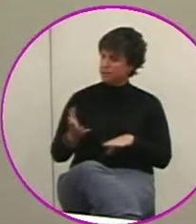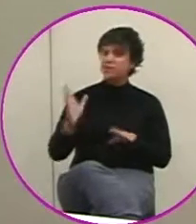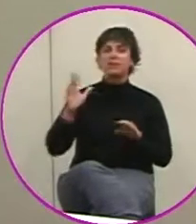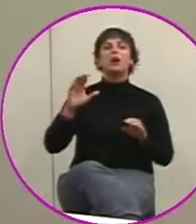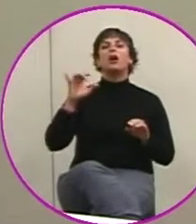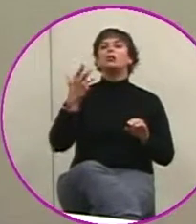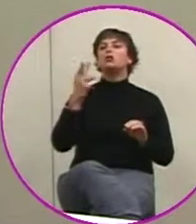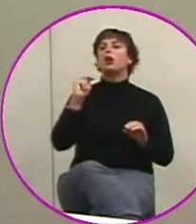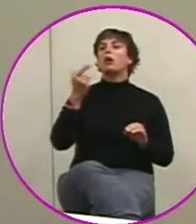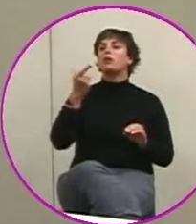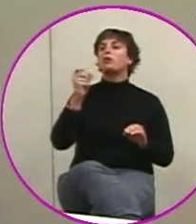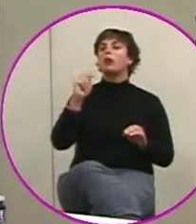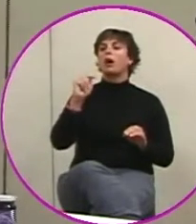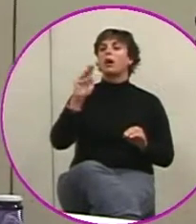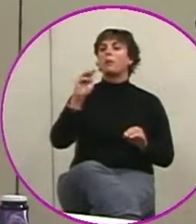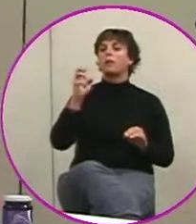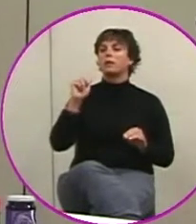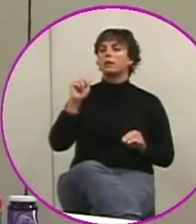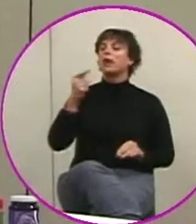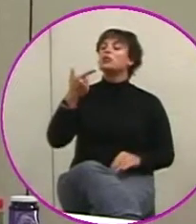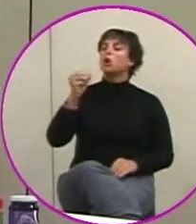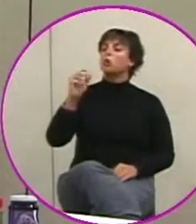John Gottman,